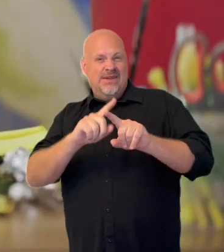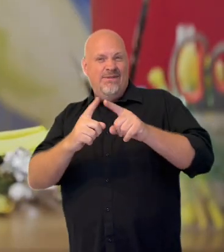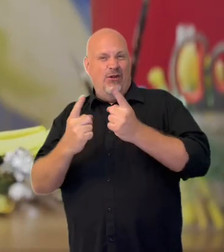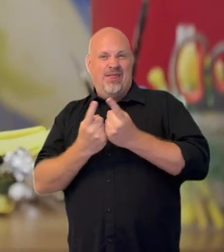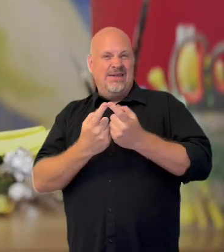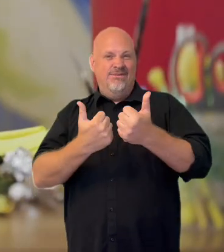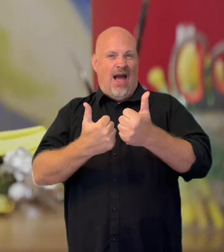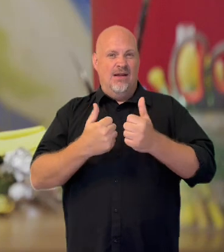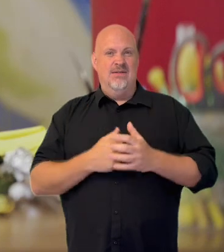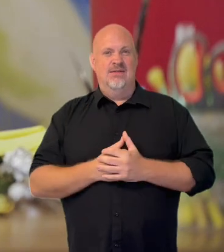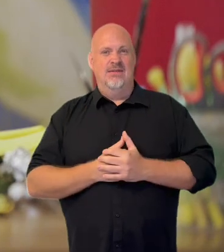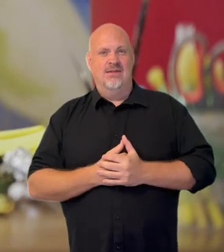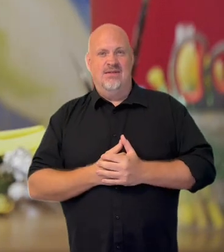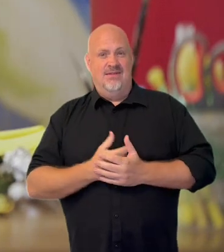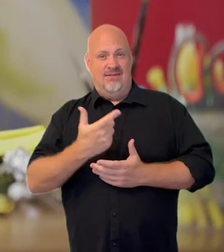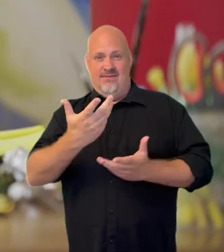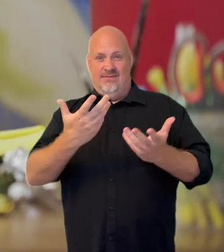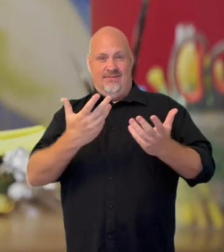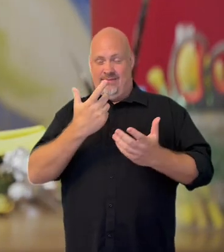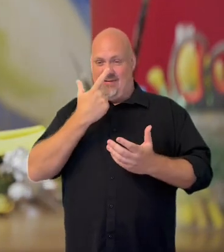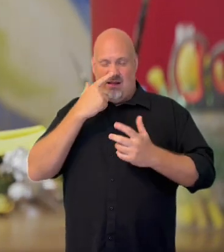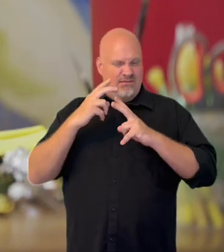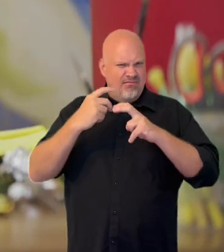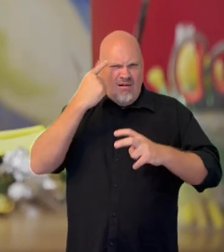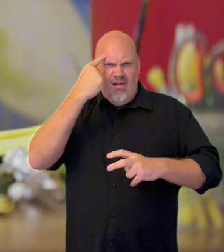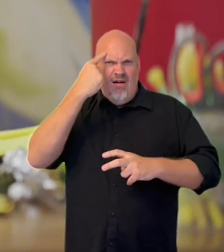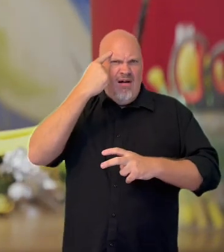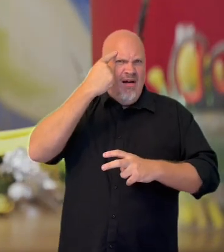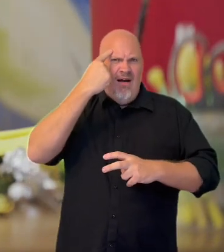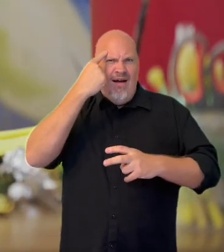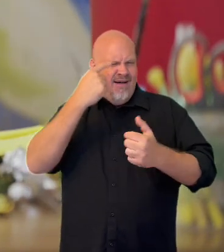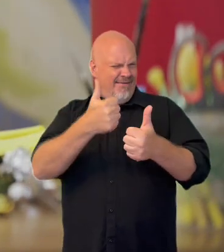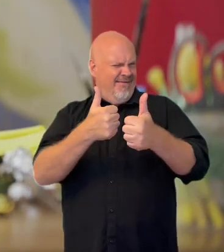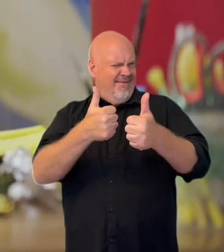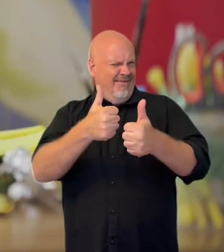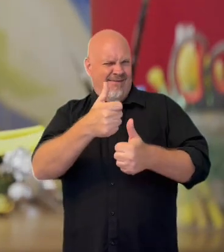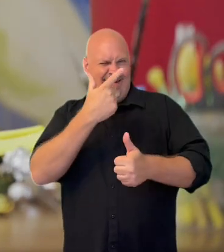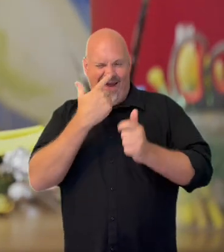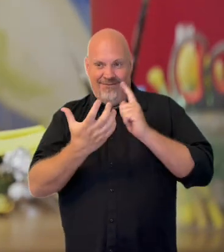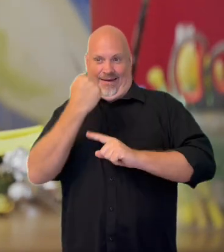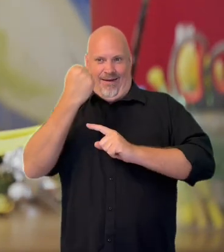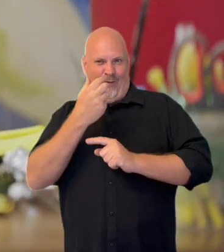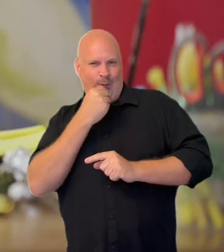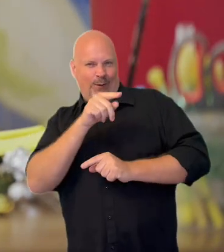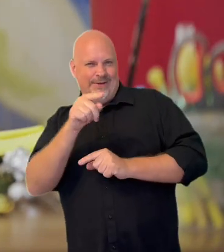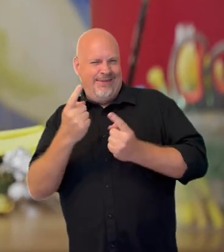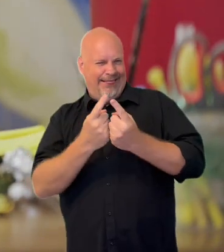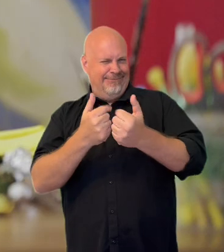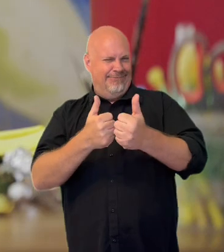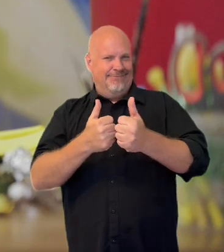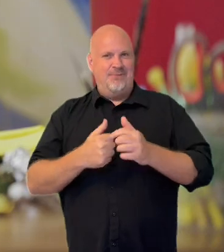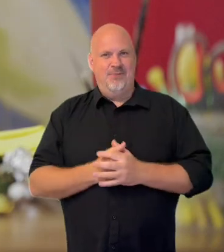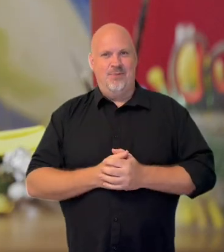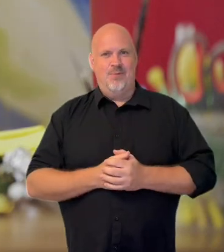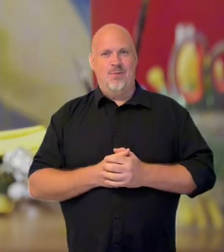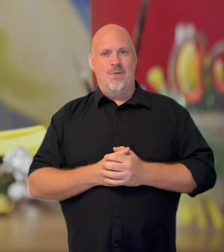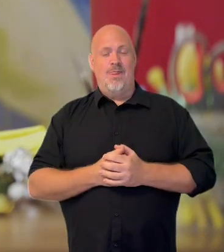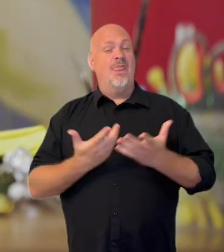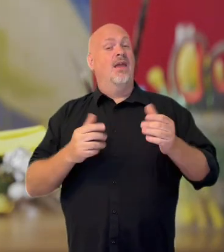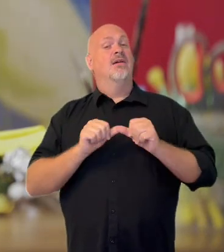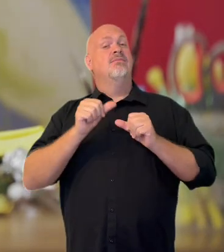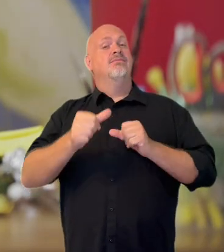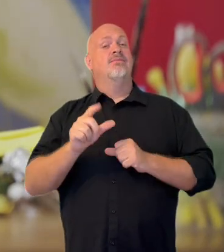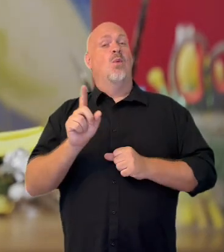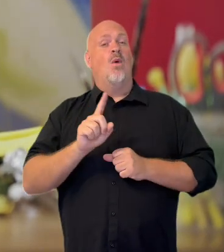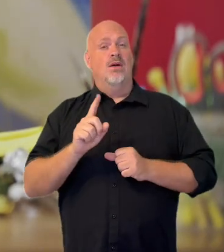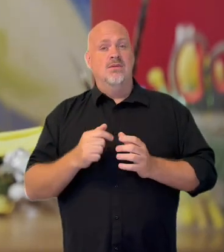And then what we do, and this bit is weirdly one of my favourite pieces, and I think it's because I like doing little tedious tasks,